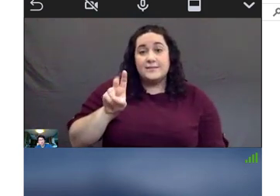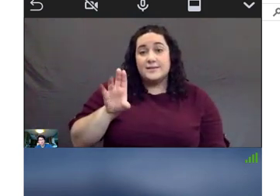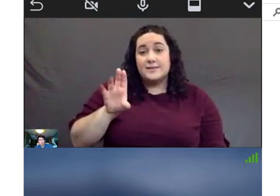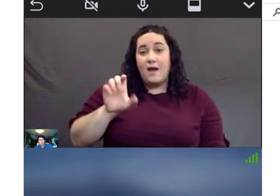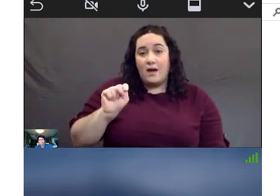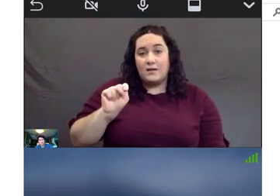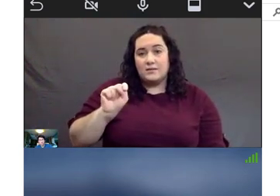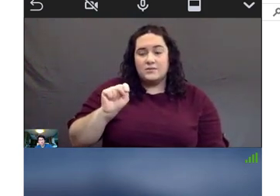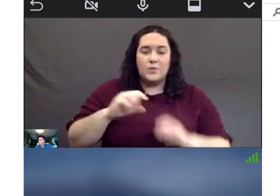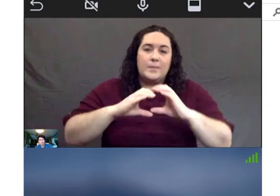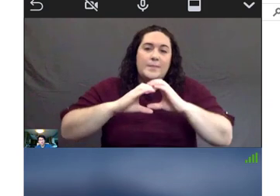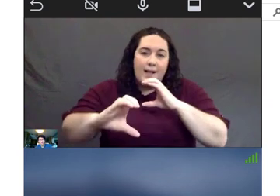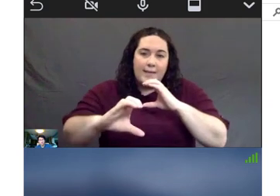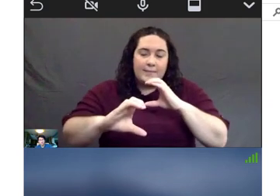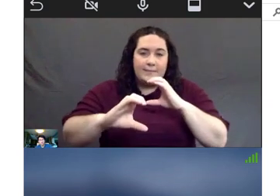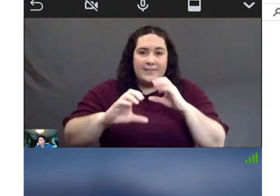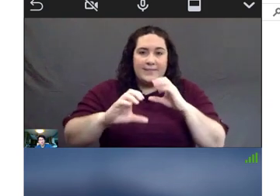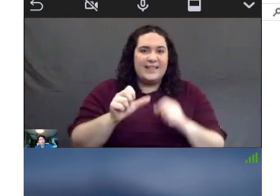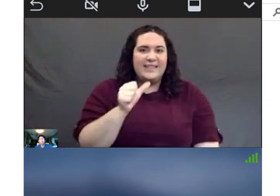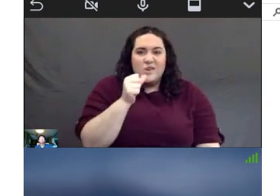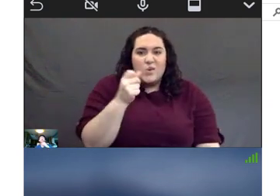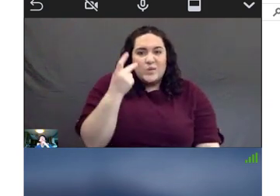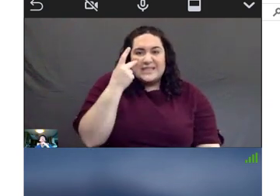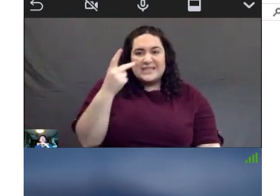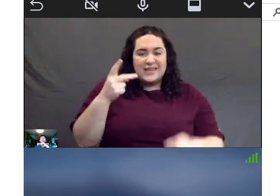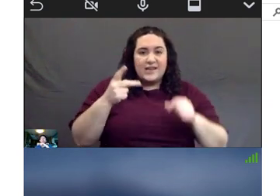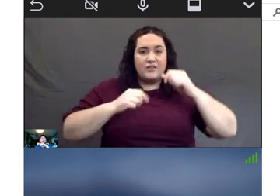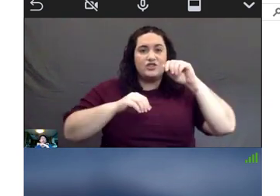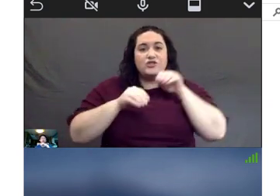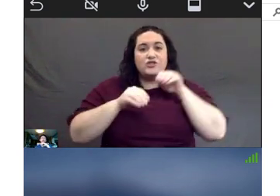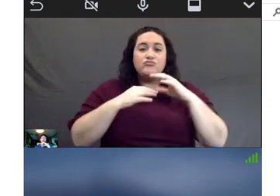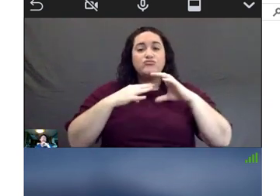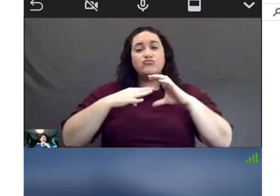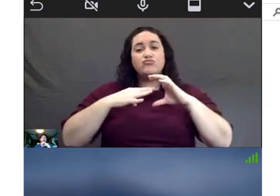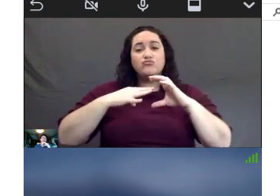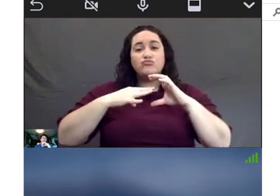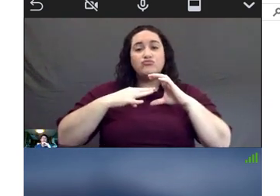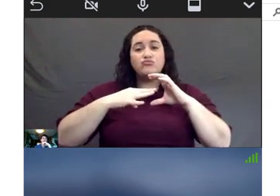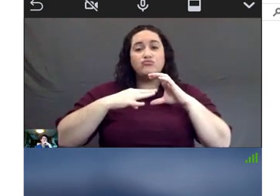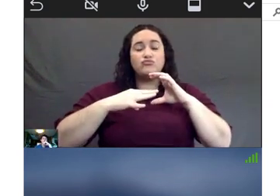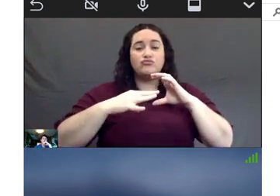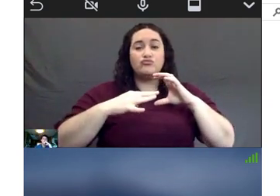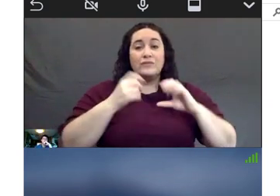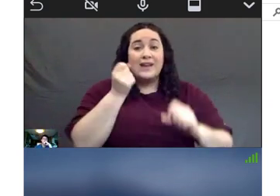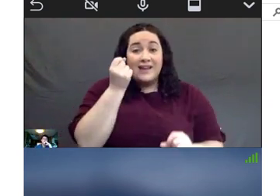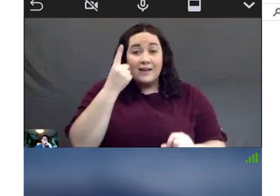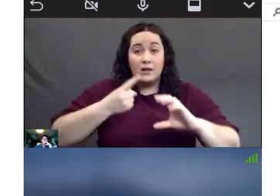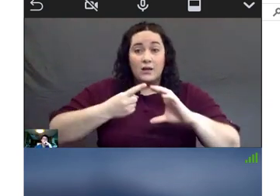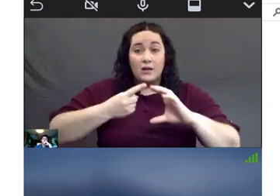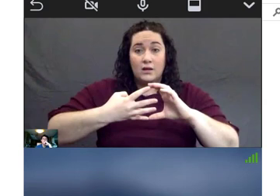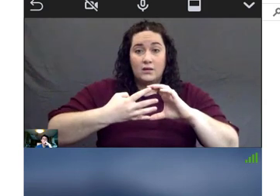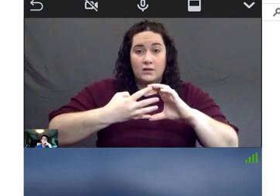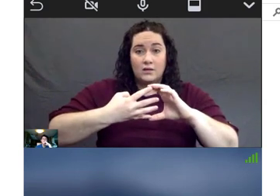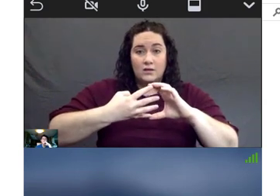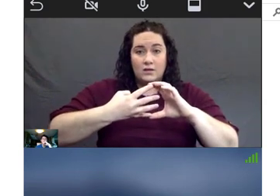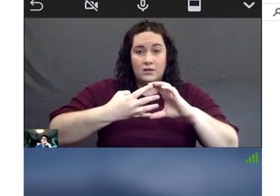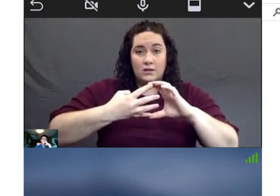each other, right? And if these two boundary layers are communicating in this way, then we have what we call,